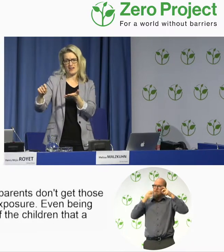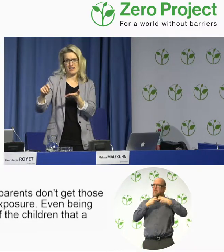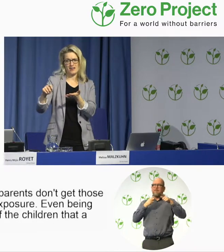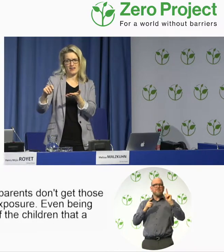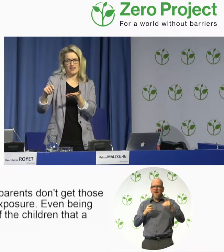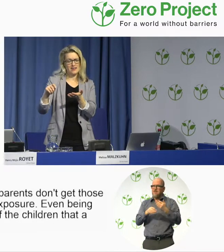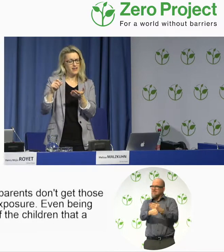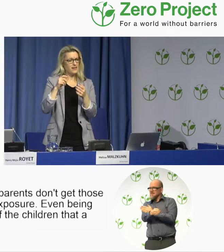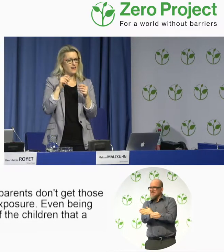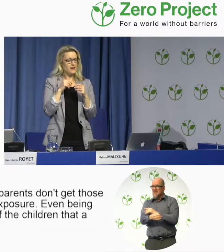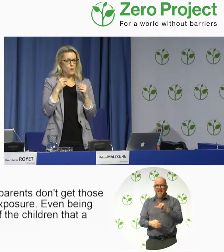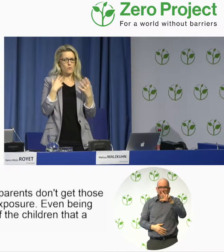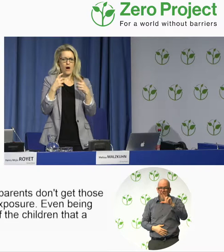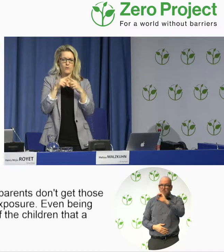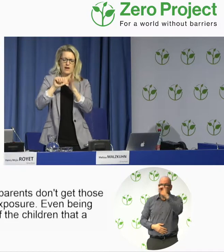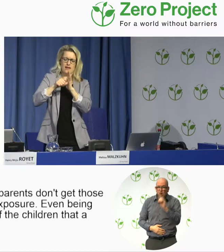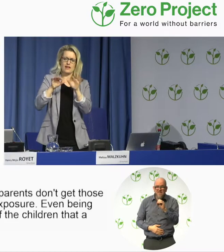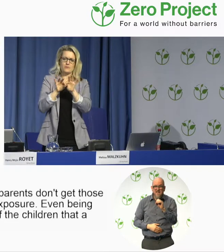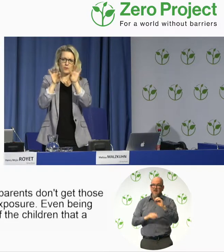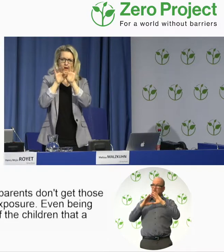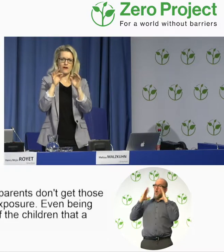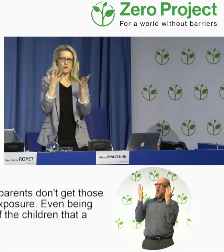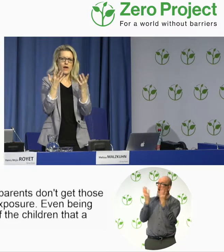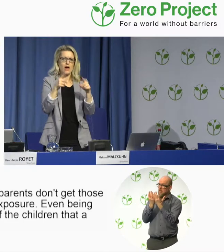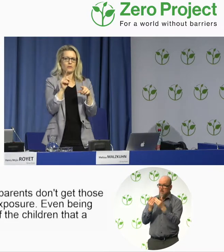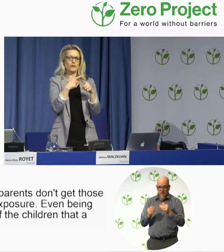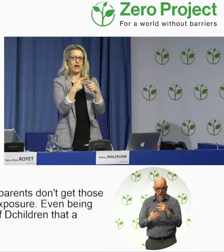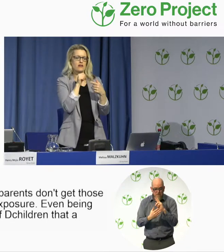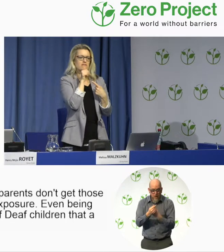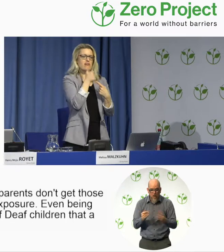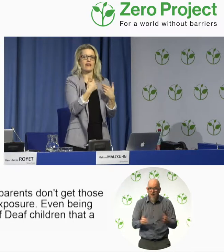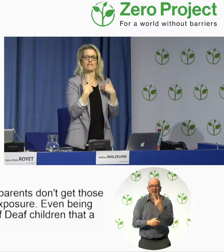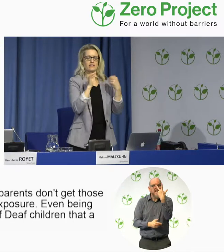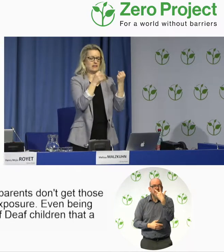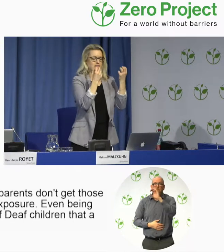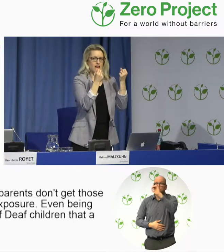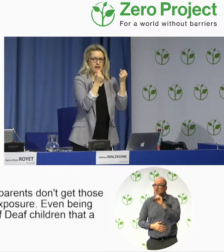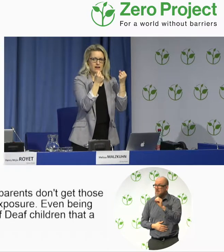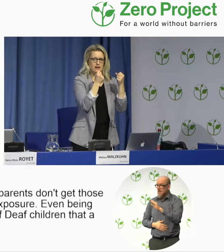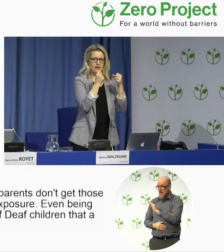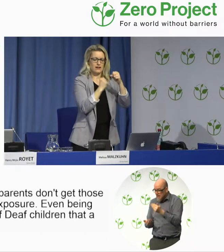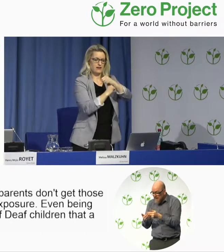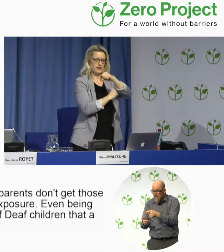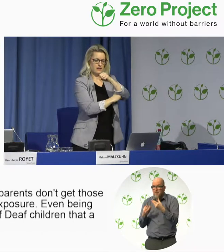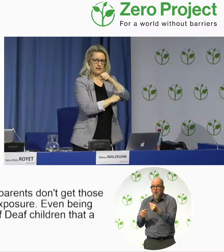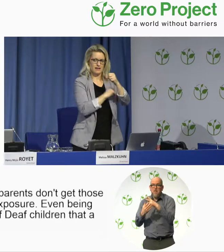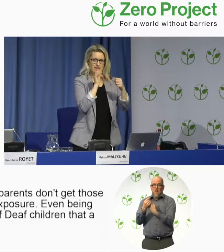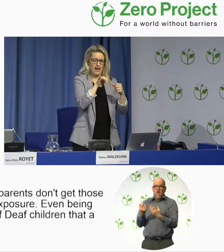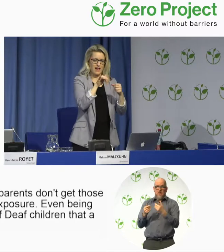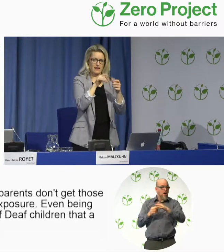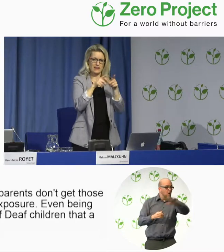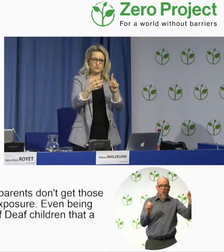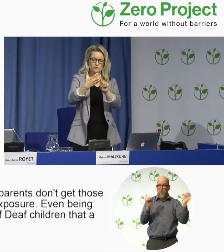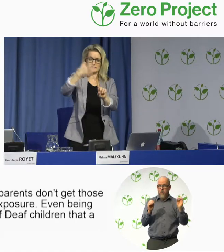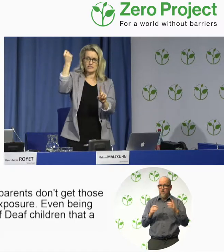signed education, which then means that even smaller proportions of deaf people have the opportunity to become literate. So